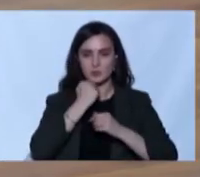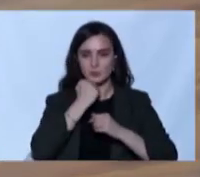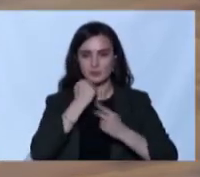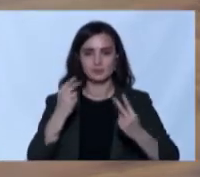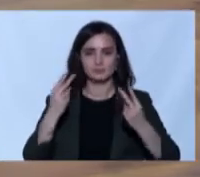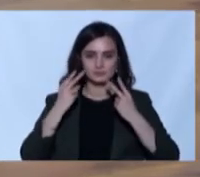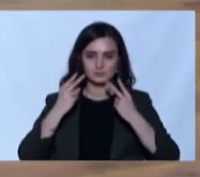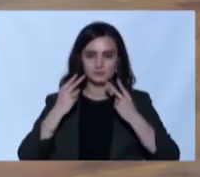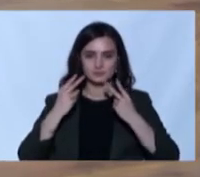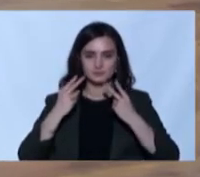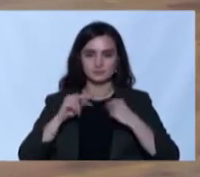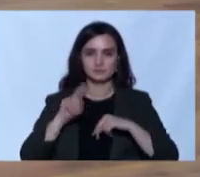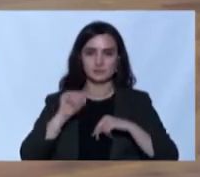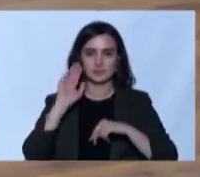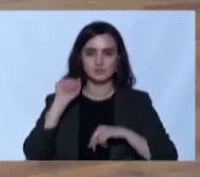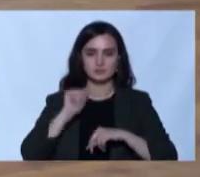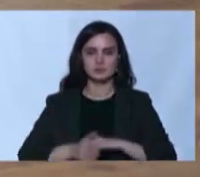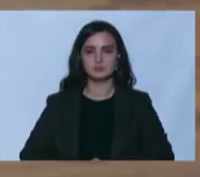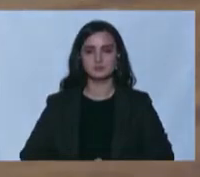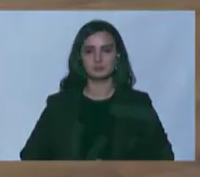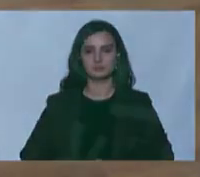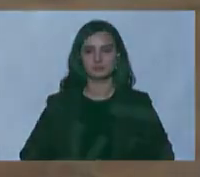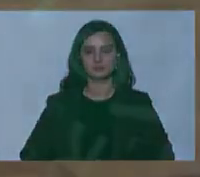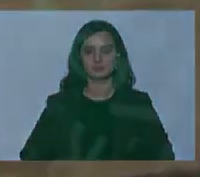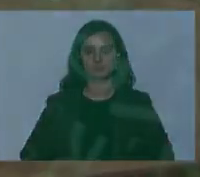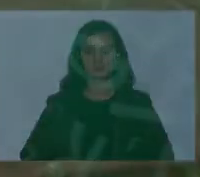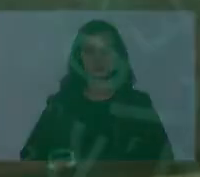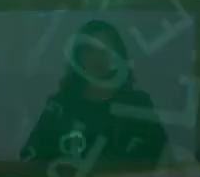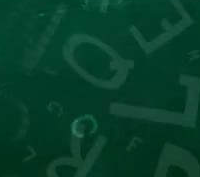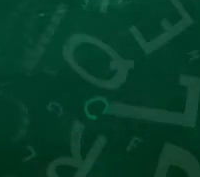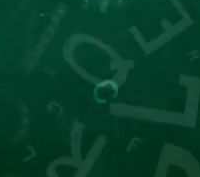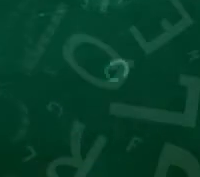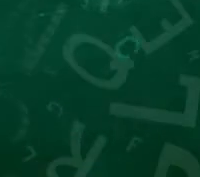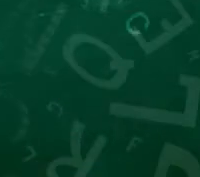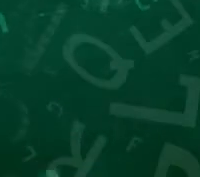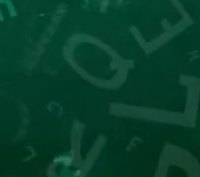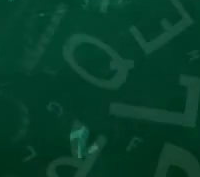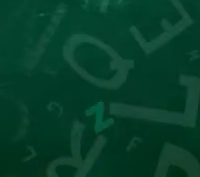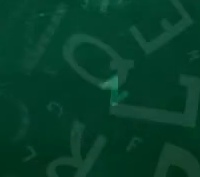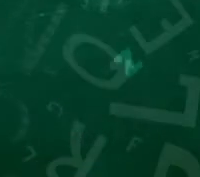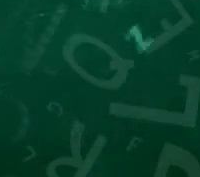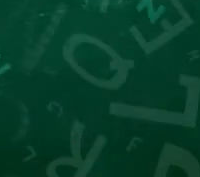joining us, and goodbye.